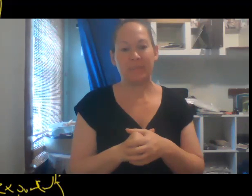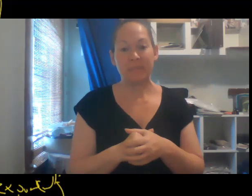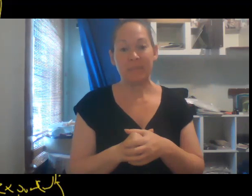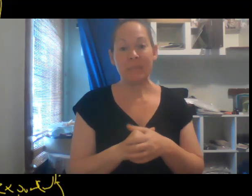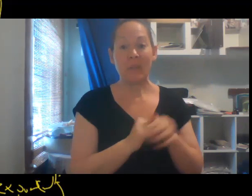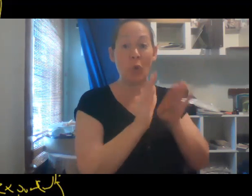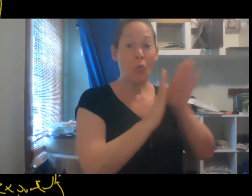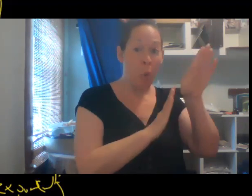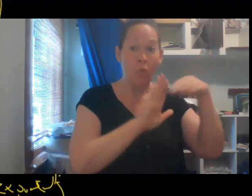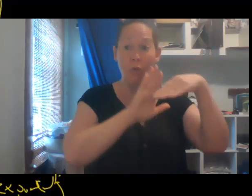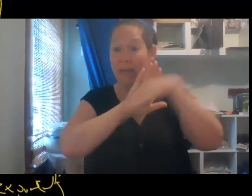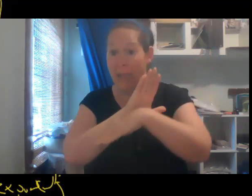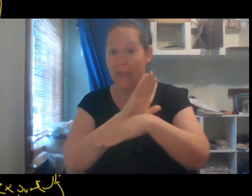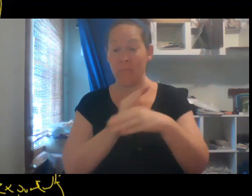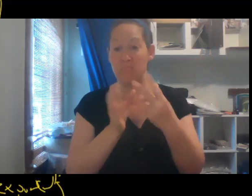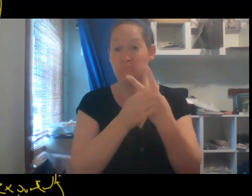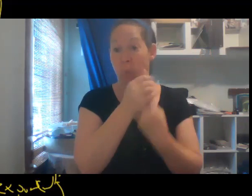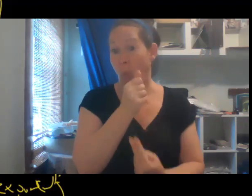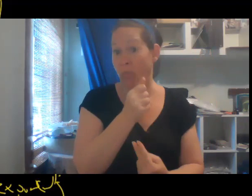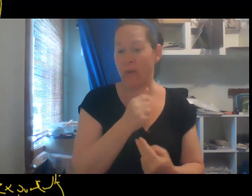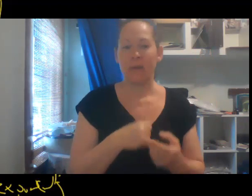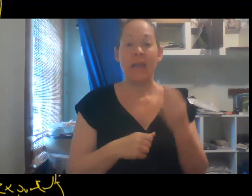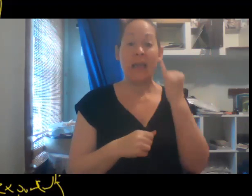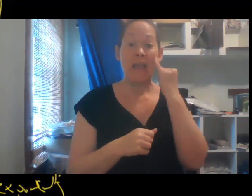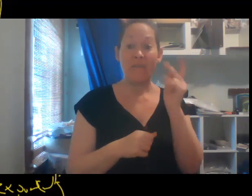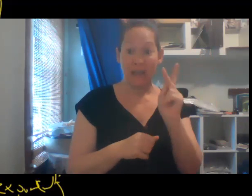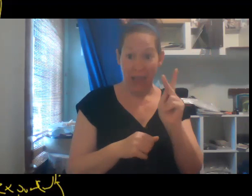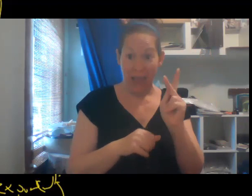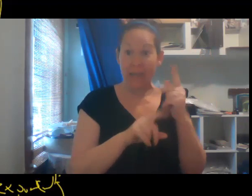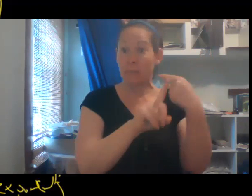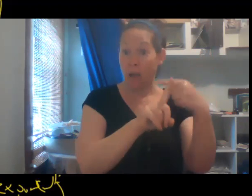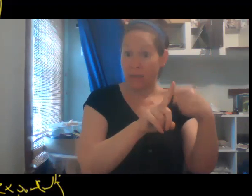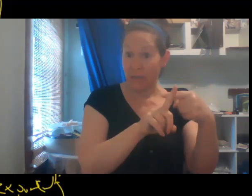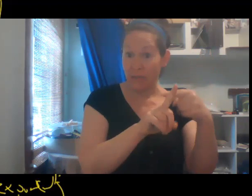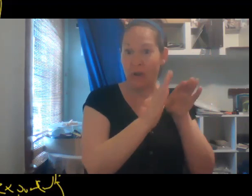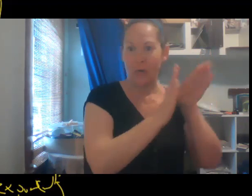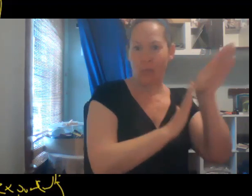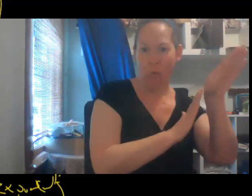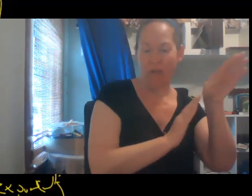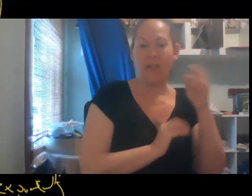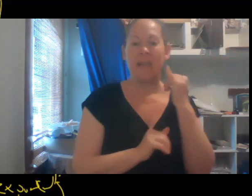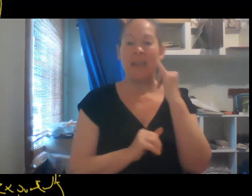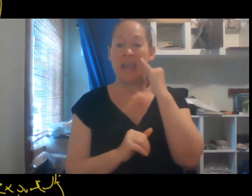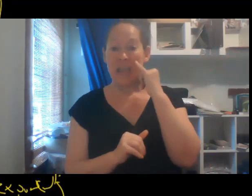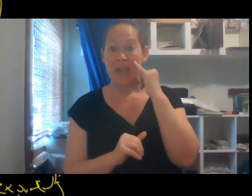and decay, and all I have to do is add, if K is positive, it's a growth model.